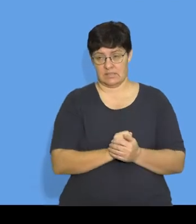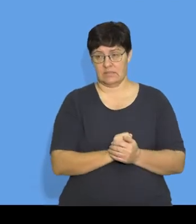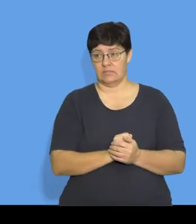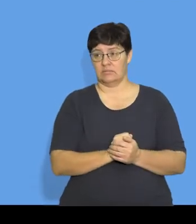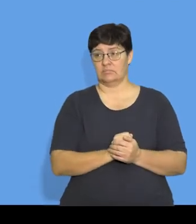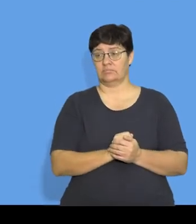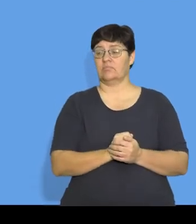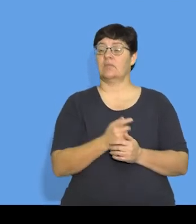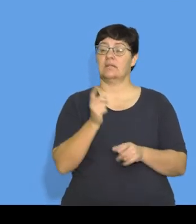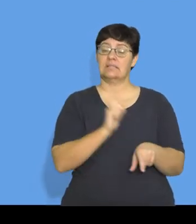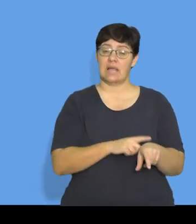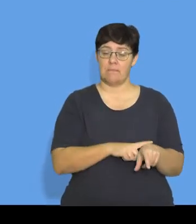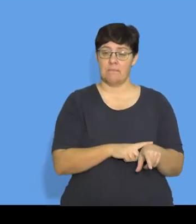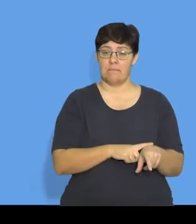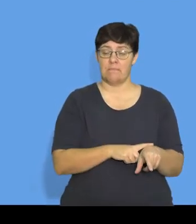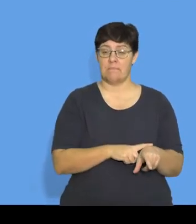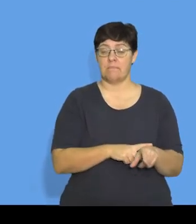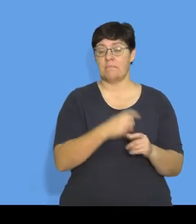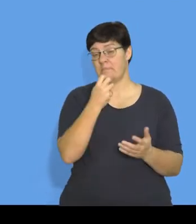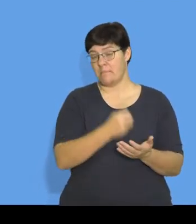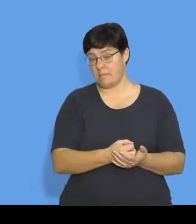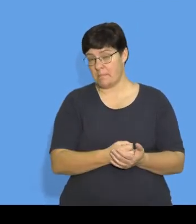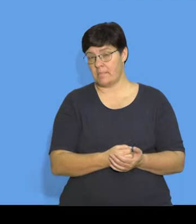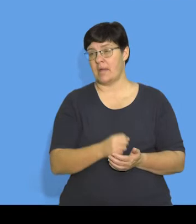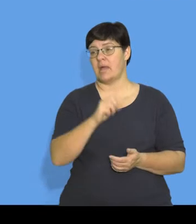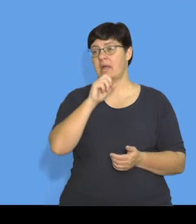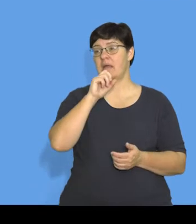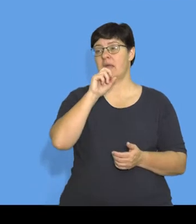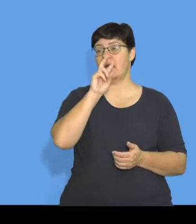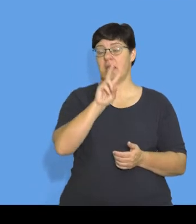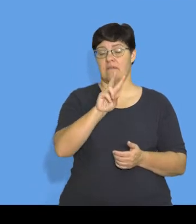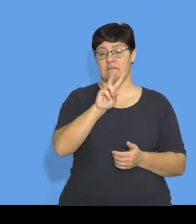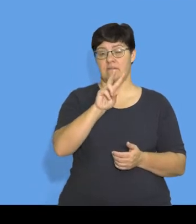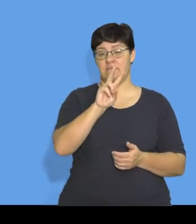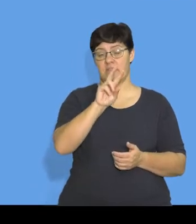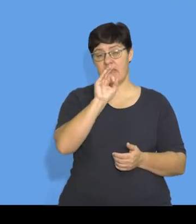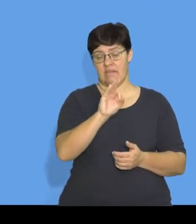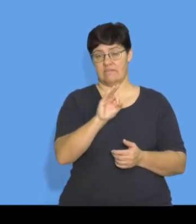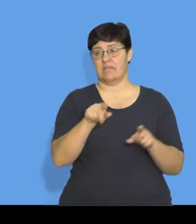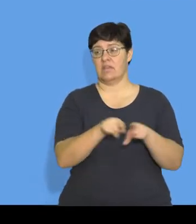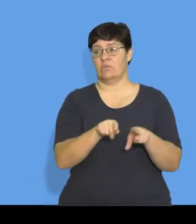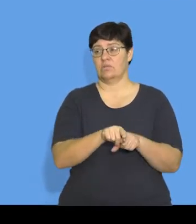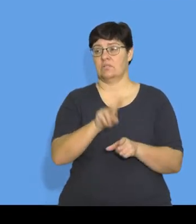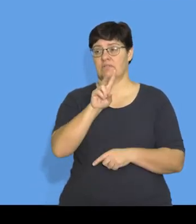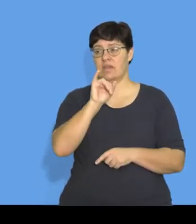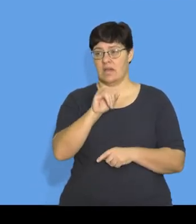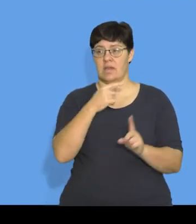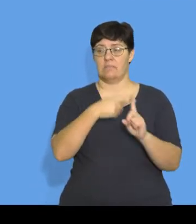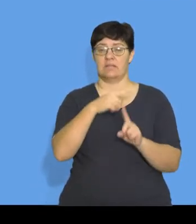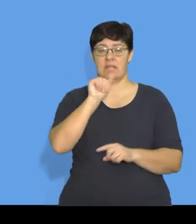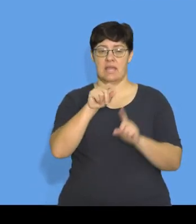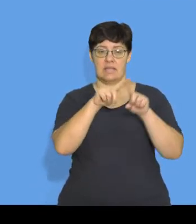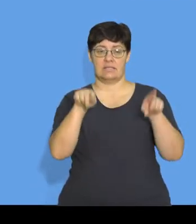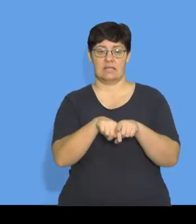the floor for the third time. So VF equals VI plus A delta T.